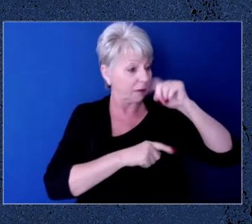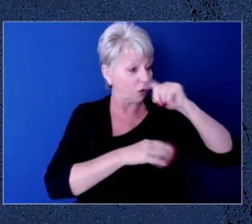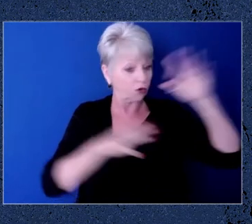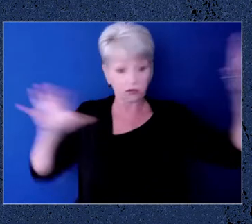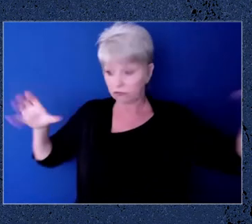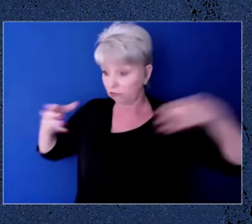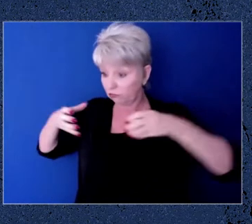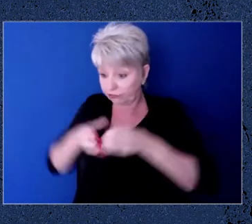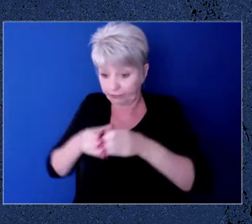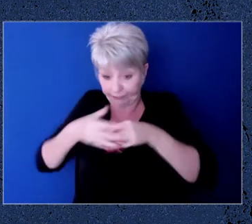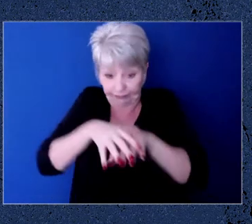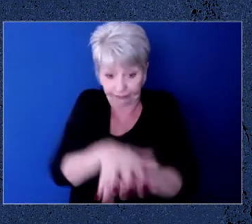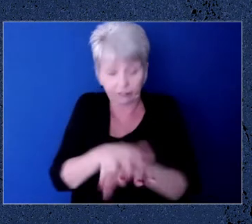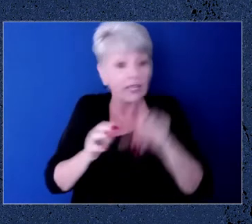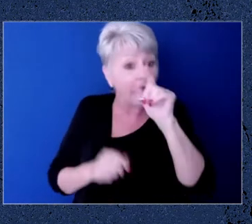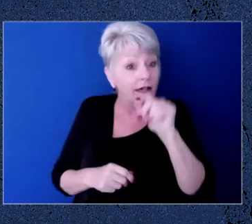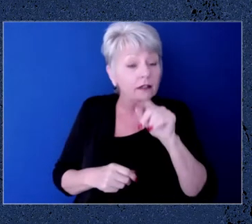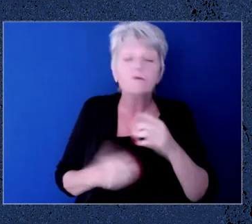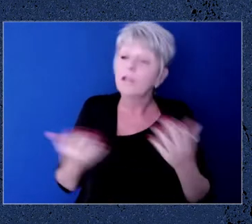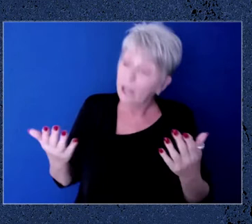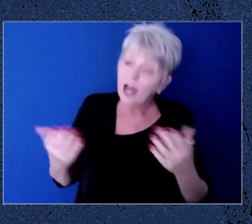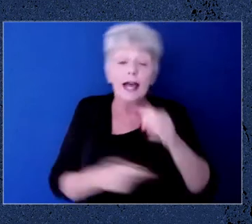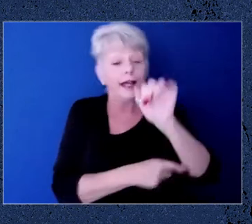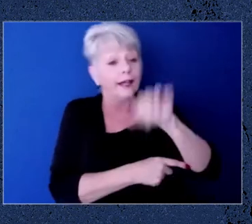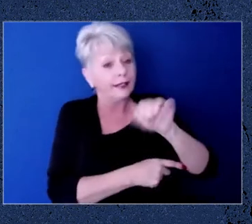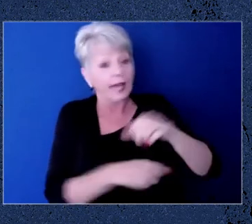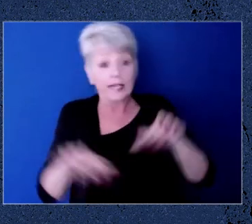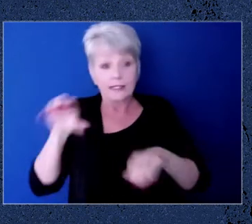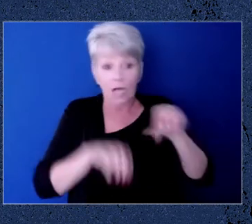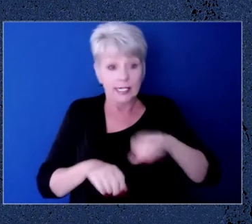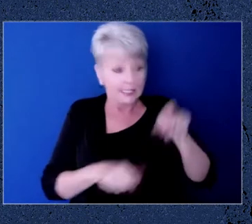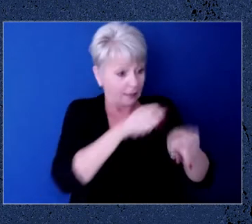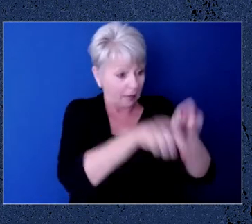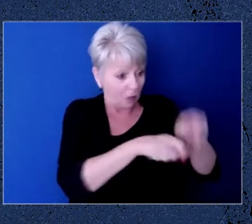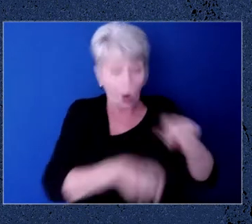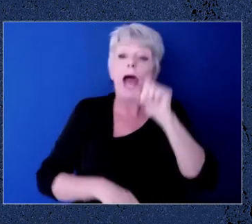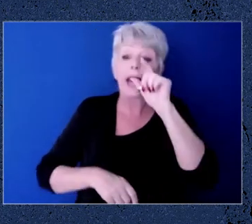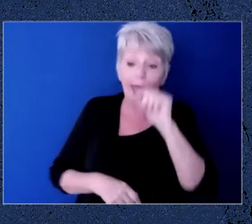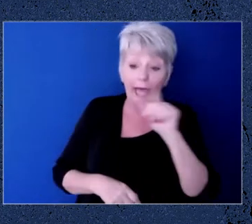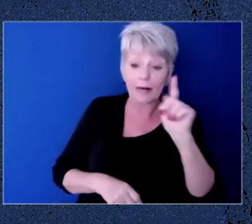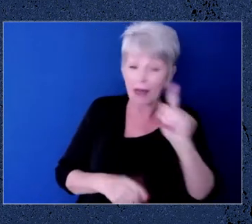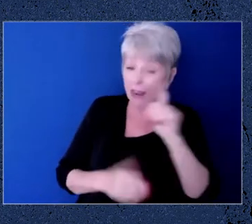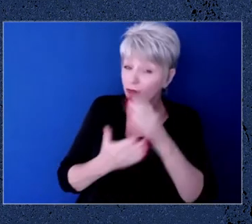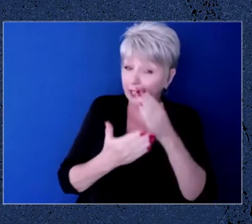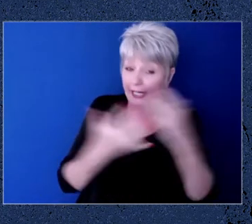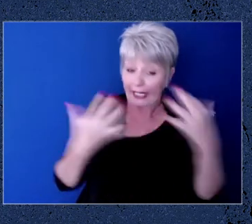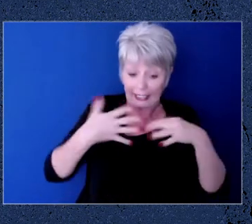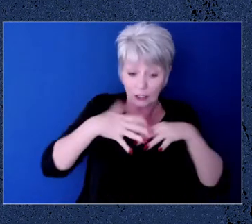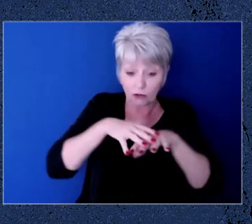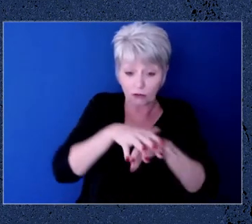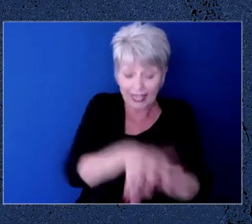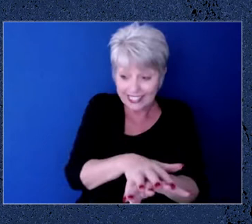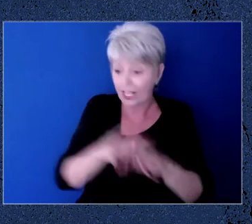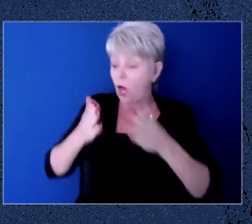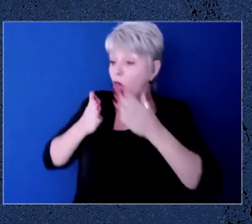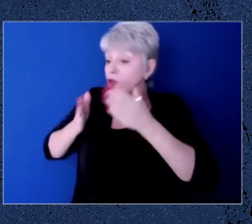ecosystem scientists, all these sorts of people who do and can. But I think in terms of that kind of really integrating the human